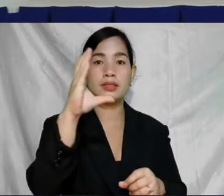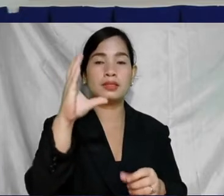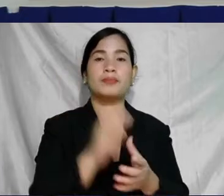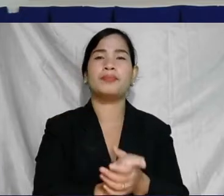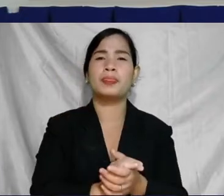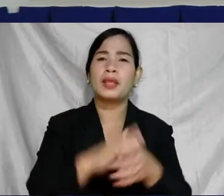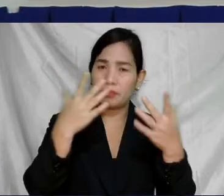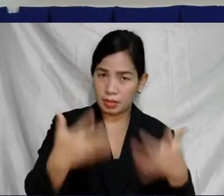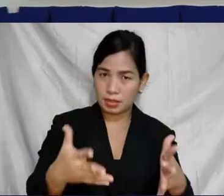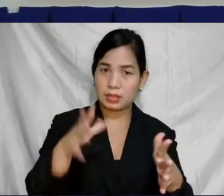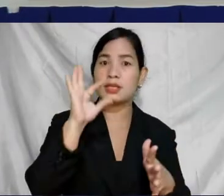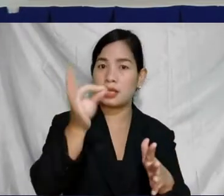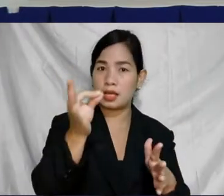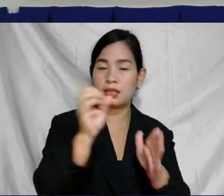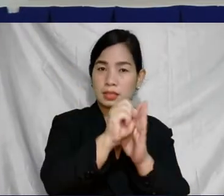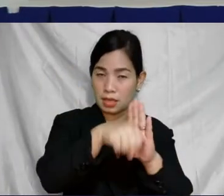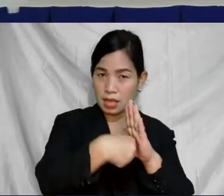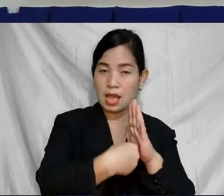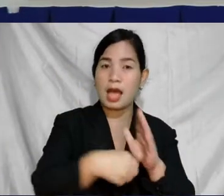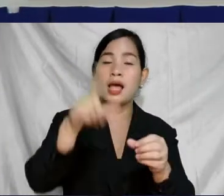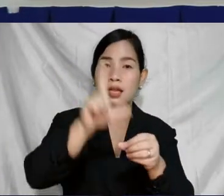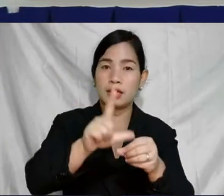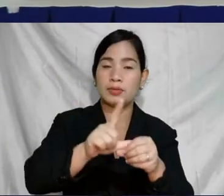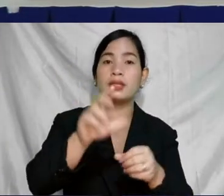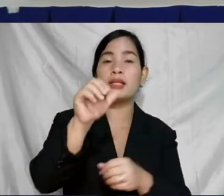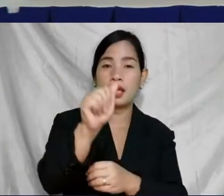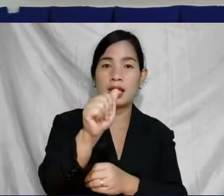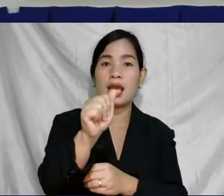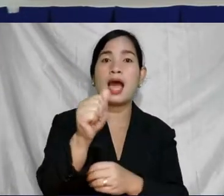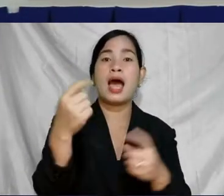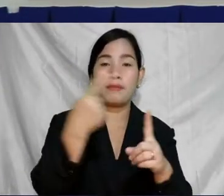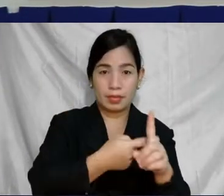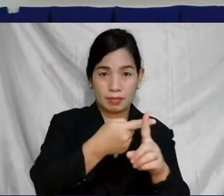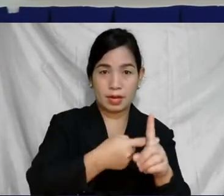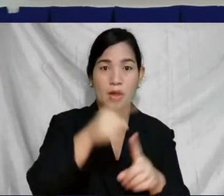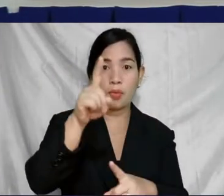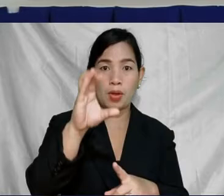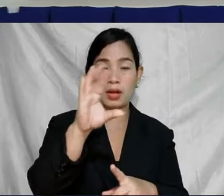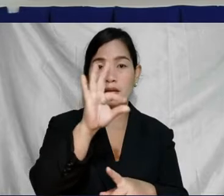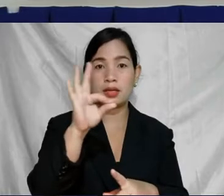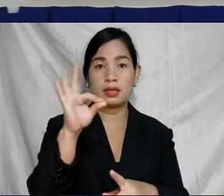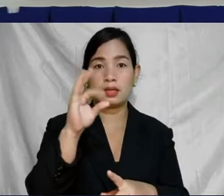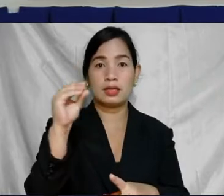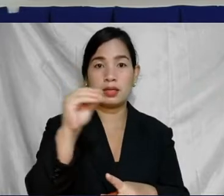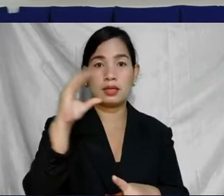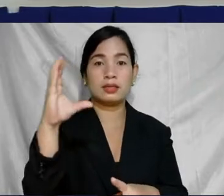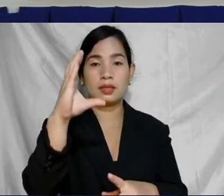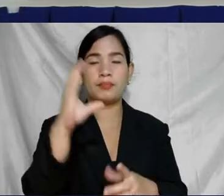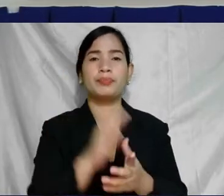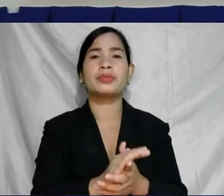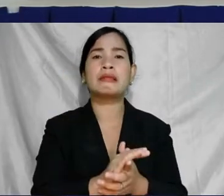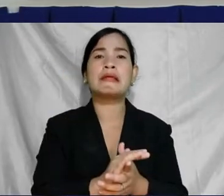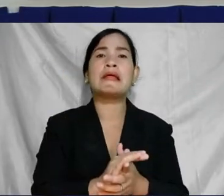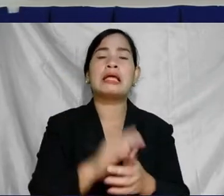A has a temperature of 100 degrees Celsius, while liquid B has a temperature of 87 degrees